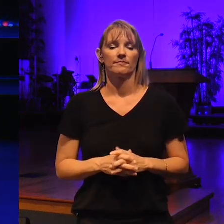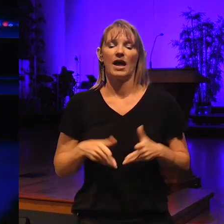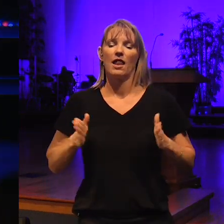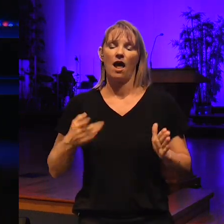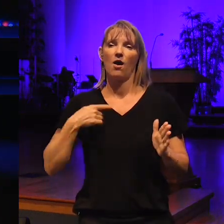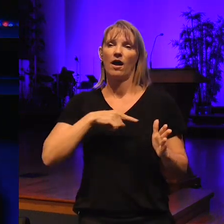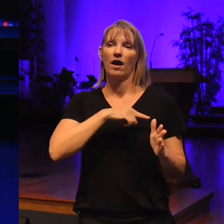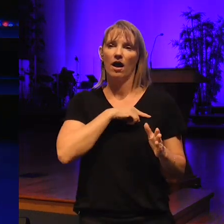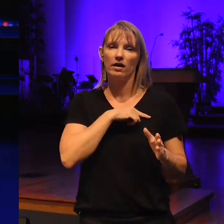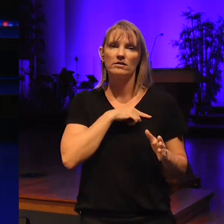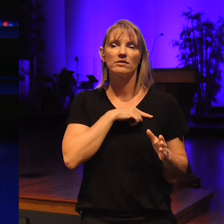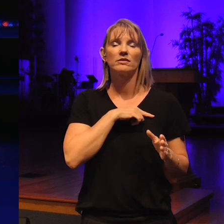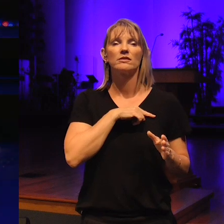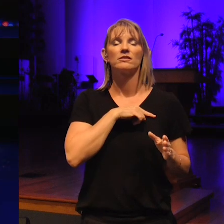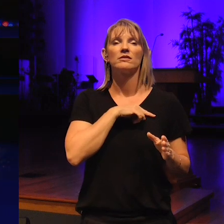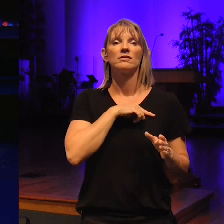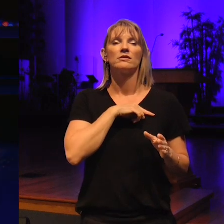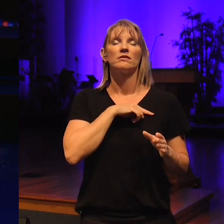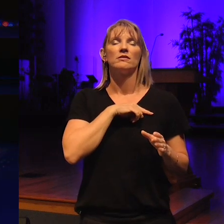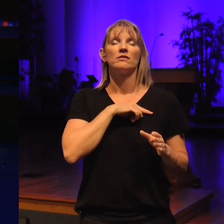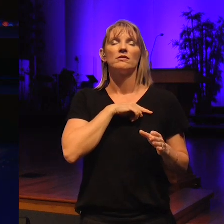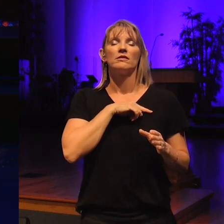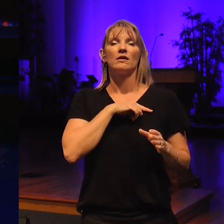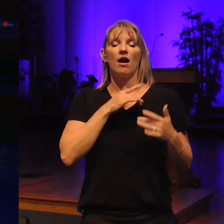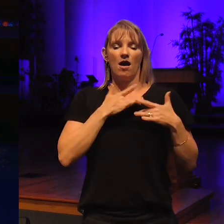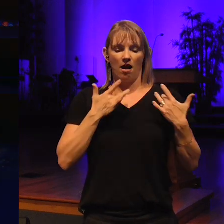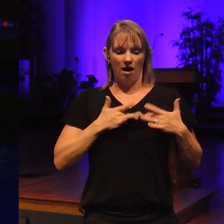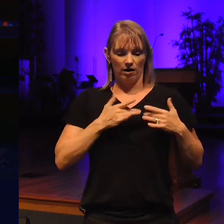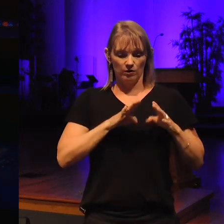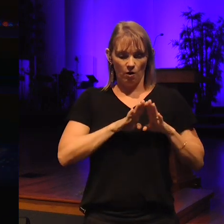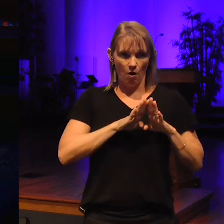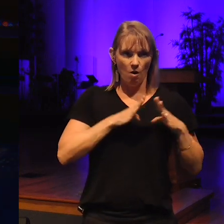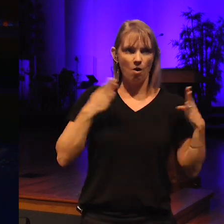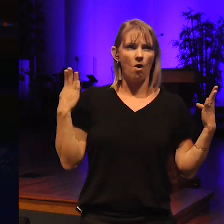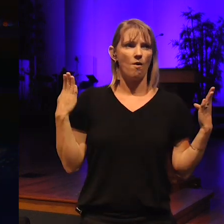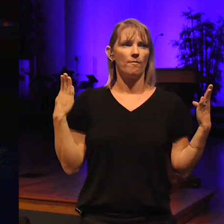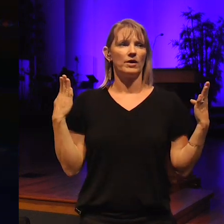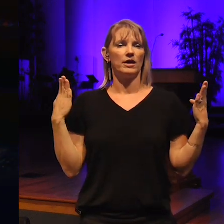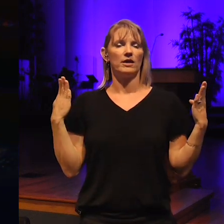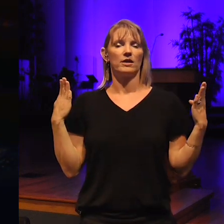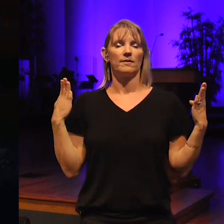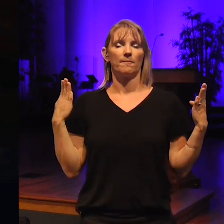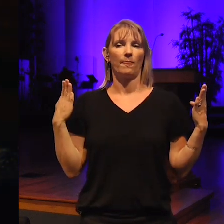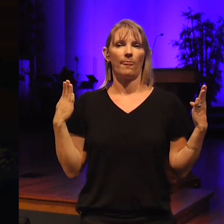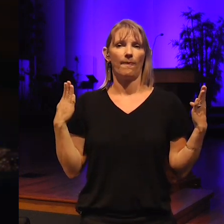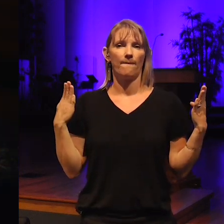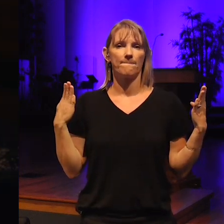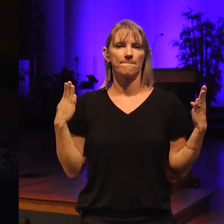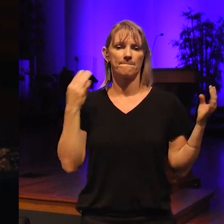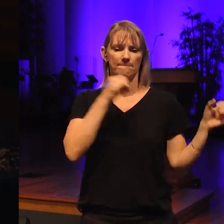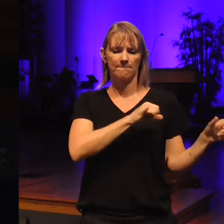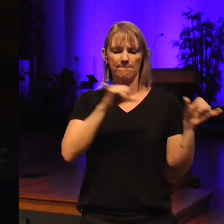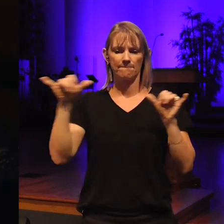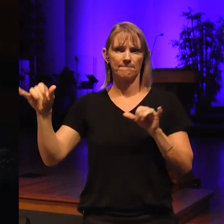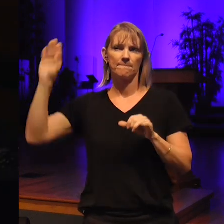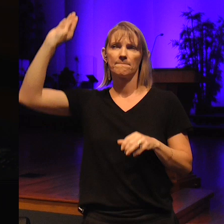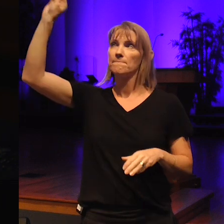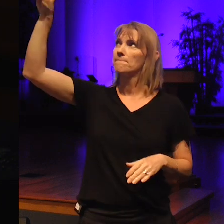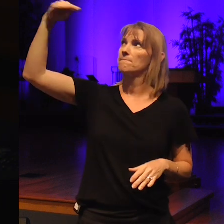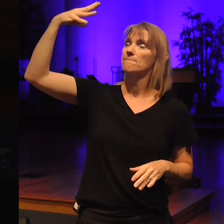Just allowing ourselves to open our hearts so wide, like a